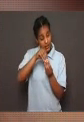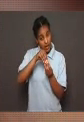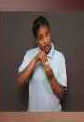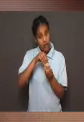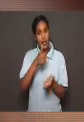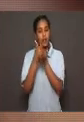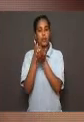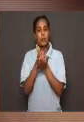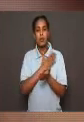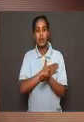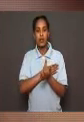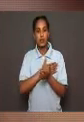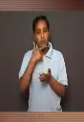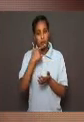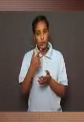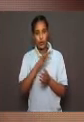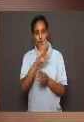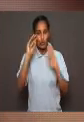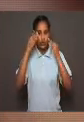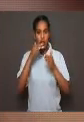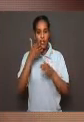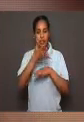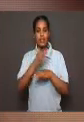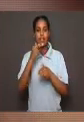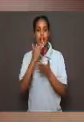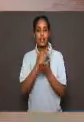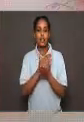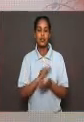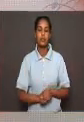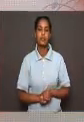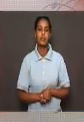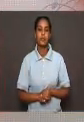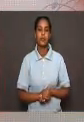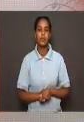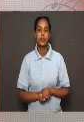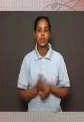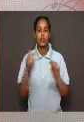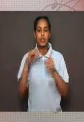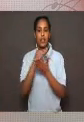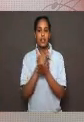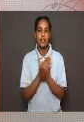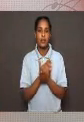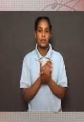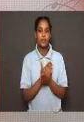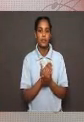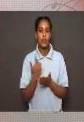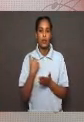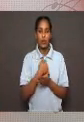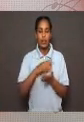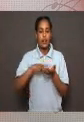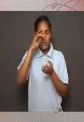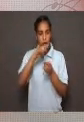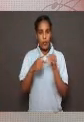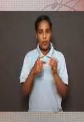please speak to your teacher after the lesson. In today's lesson, we